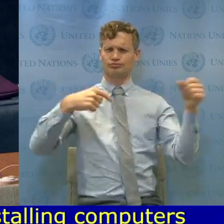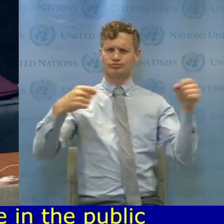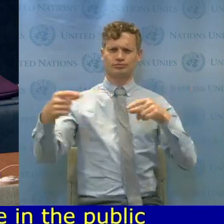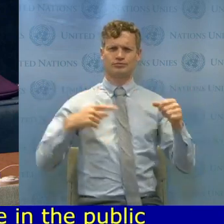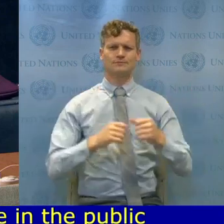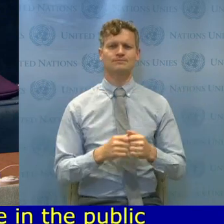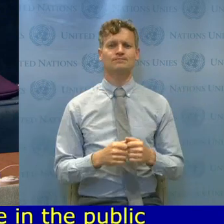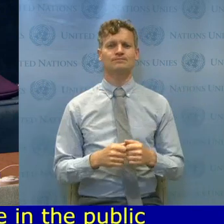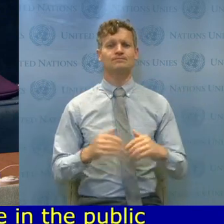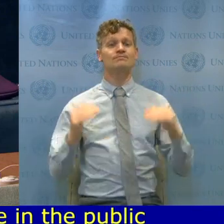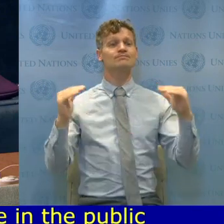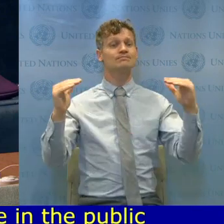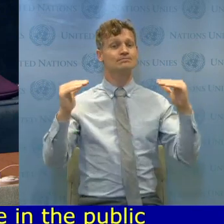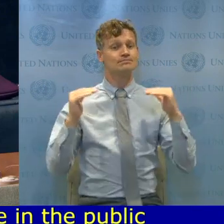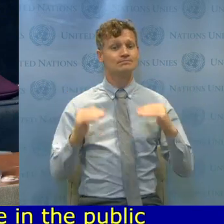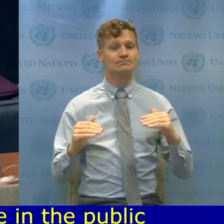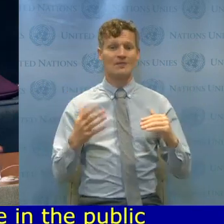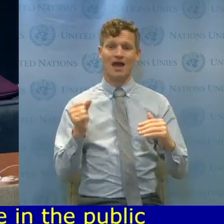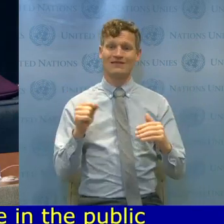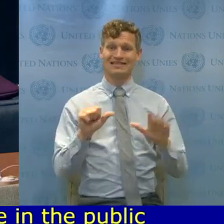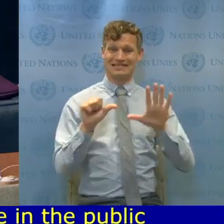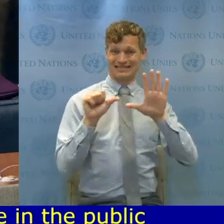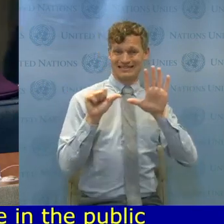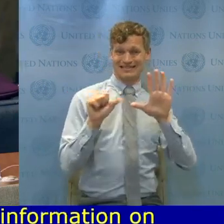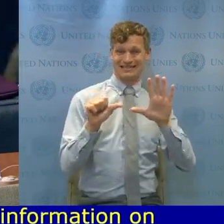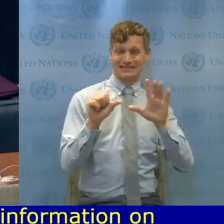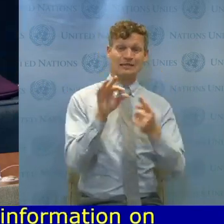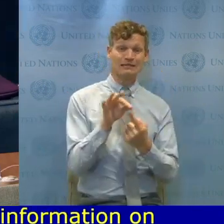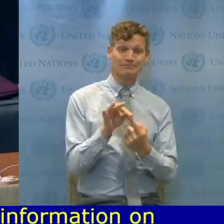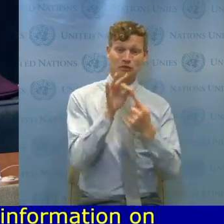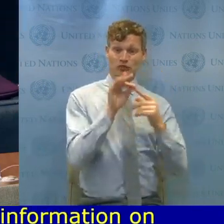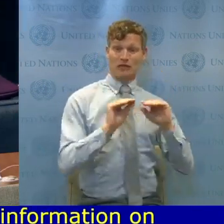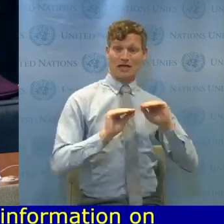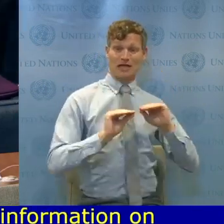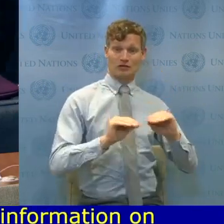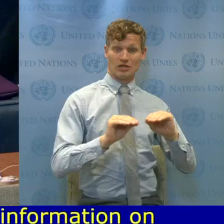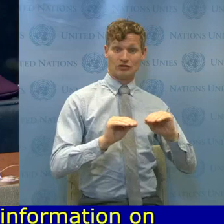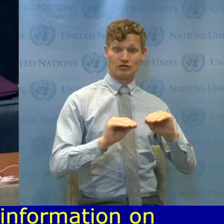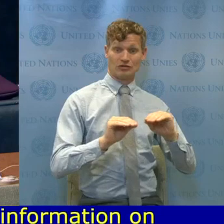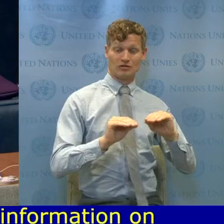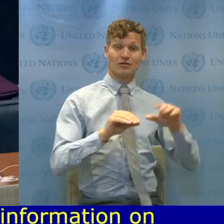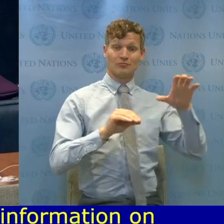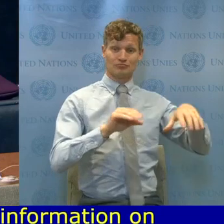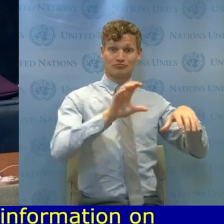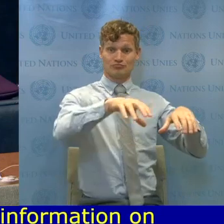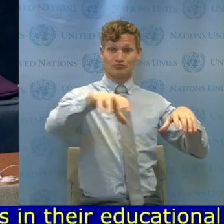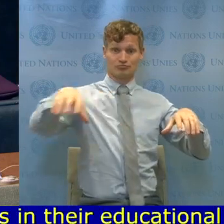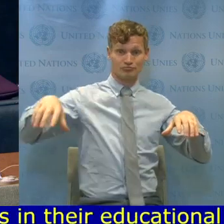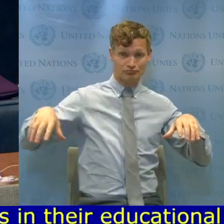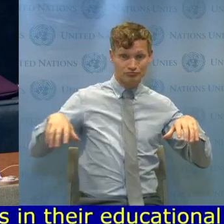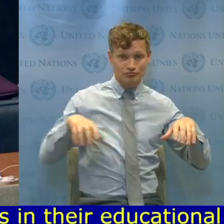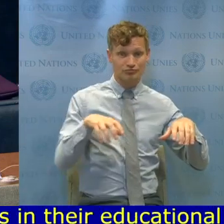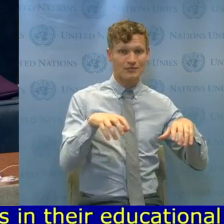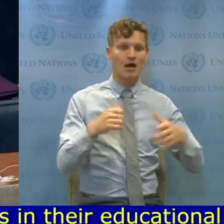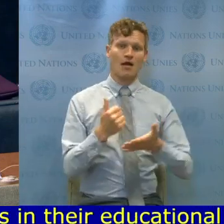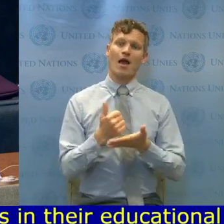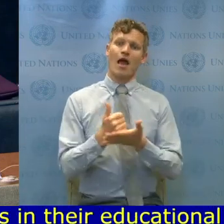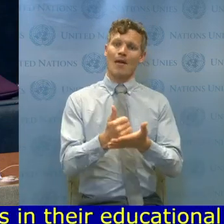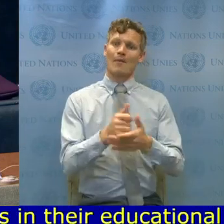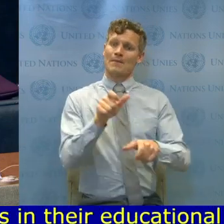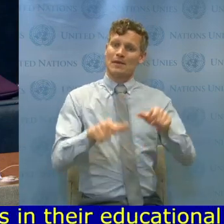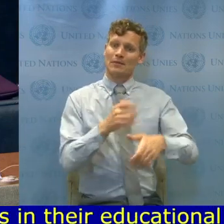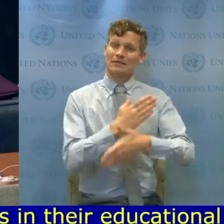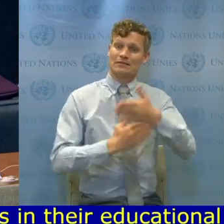persons with disabilities in their educational development. In the area of social inclusion and health, Jamaica continues to make notable